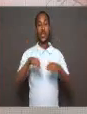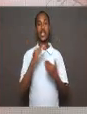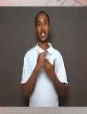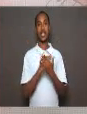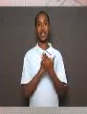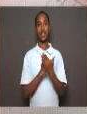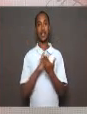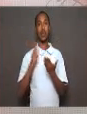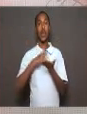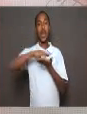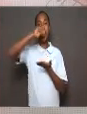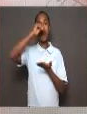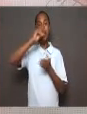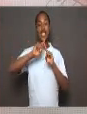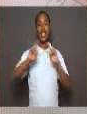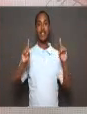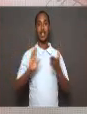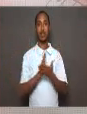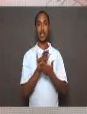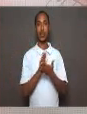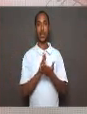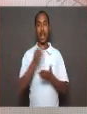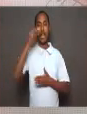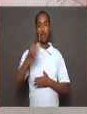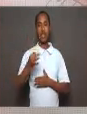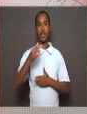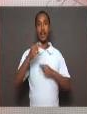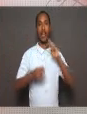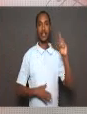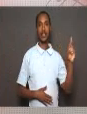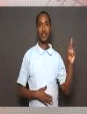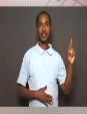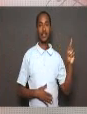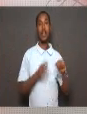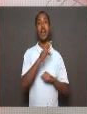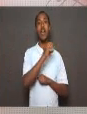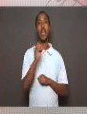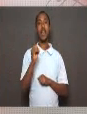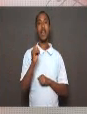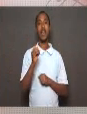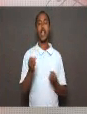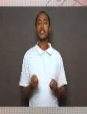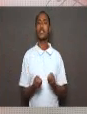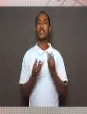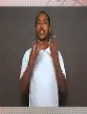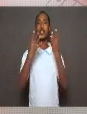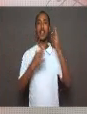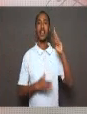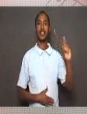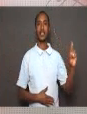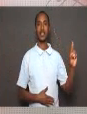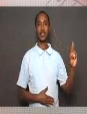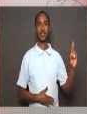In today's lesson, we learned the difference between a limiting reactant and an